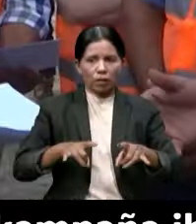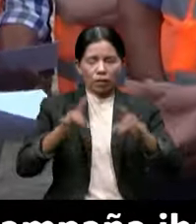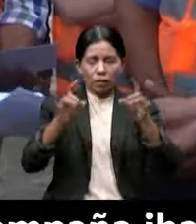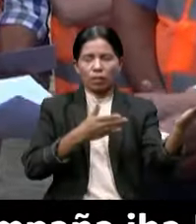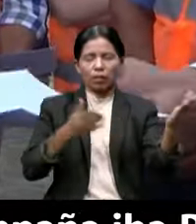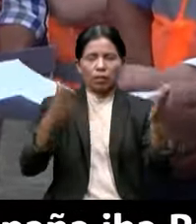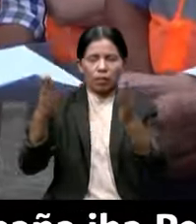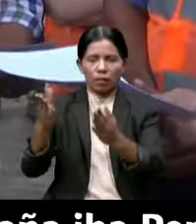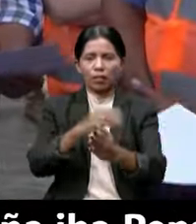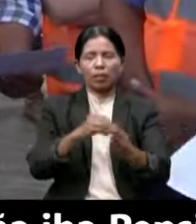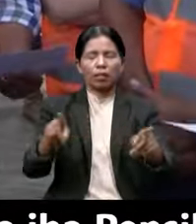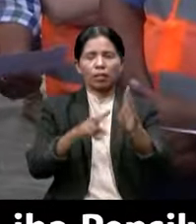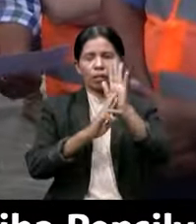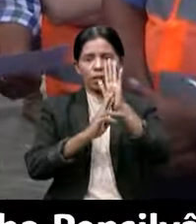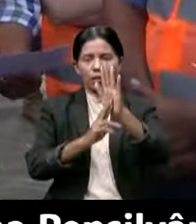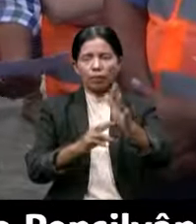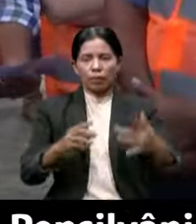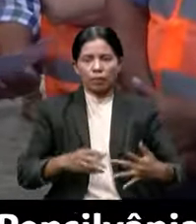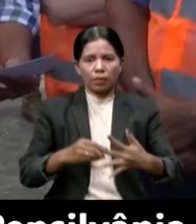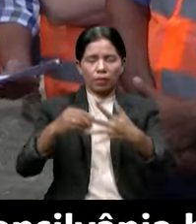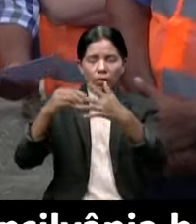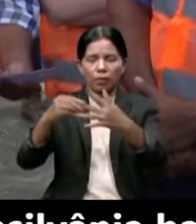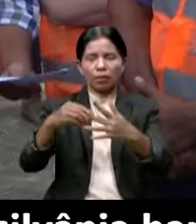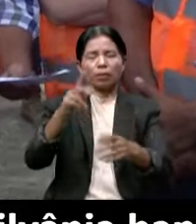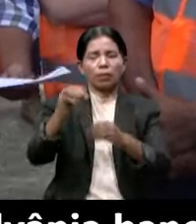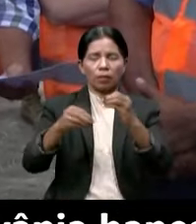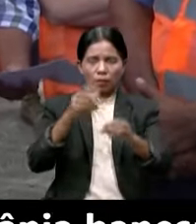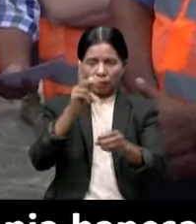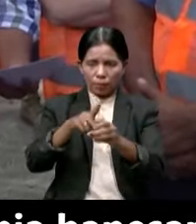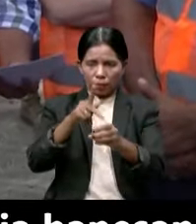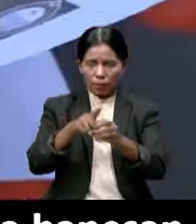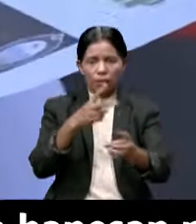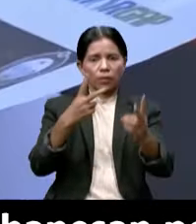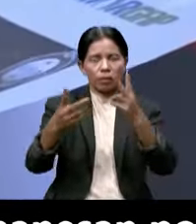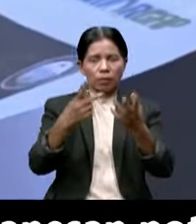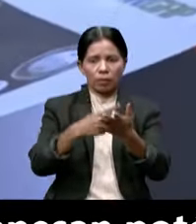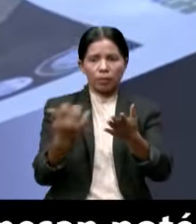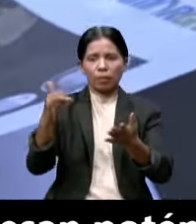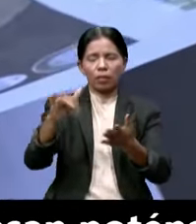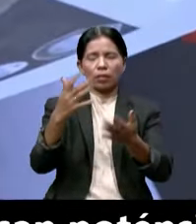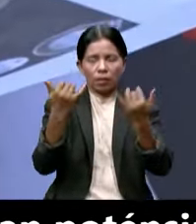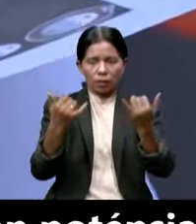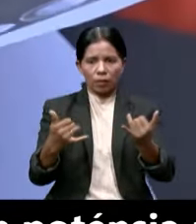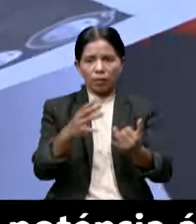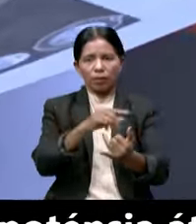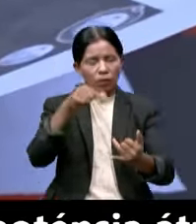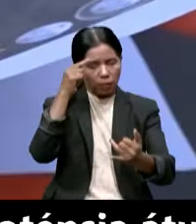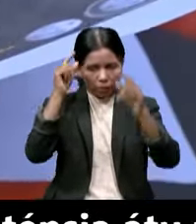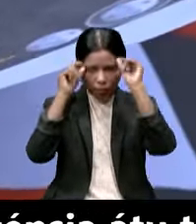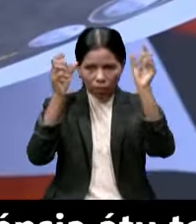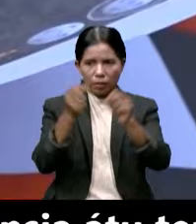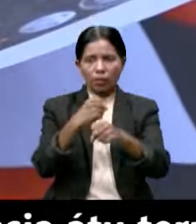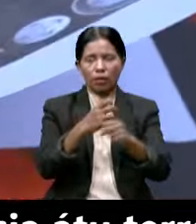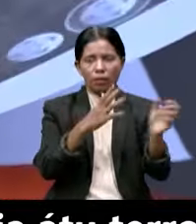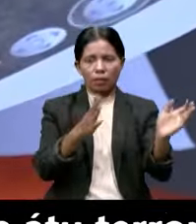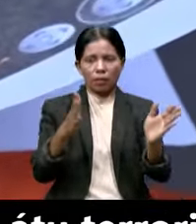Hon Steve Brake hanya san representante spesial ba asunto Greater Sunrise kodi visita Prozeto Sira Nebe Magdadaune, governo Timor Leste halo hela